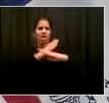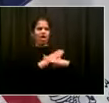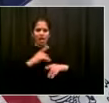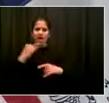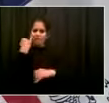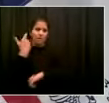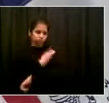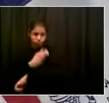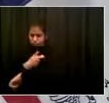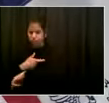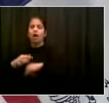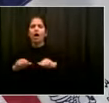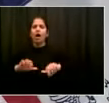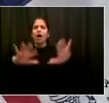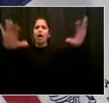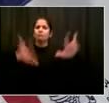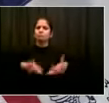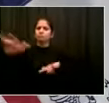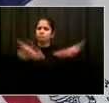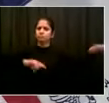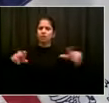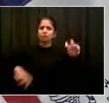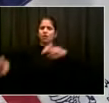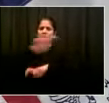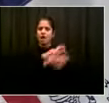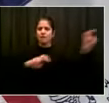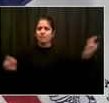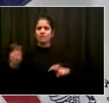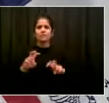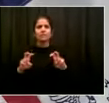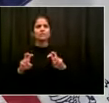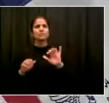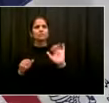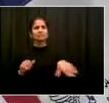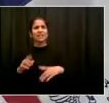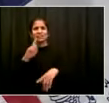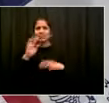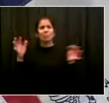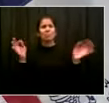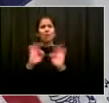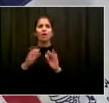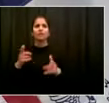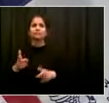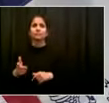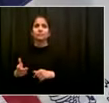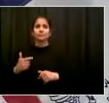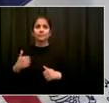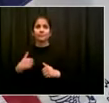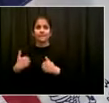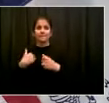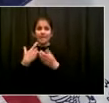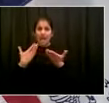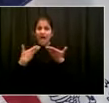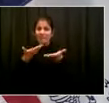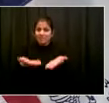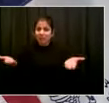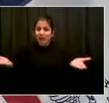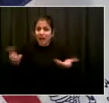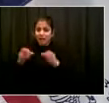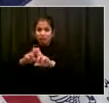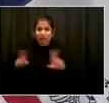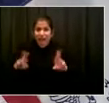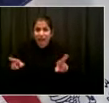the bottom line here is if we have the supply, we keep moving forward. And if on May 1st we're able to vaccinate everyone, we'll make it work.